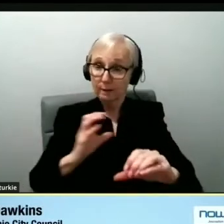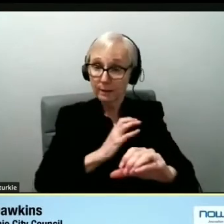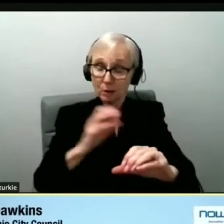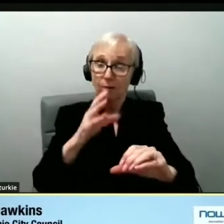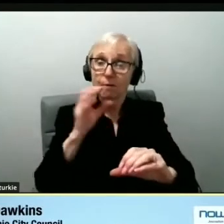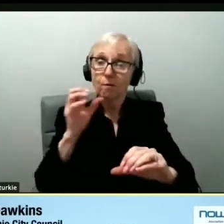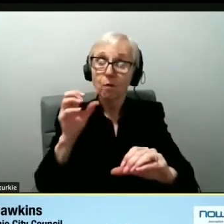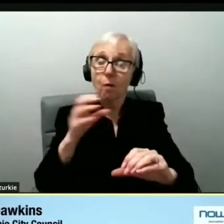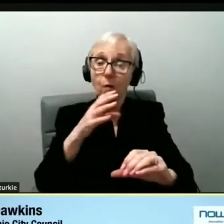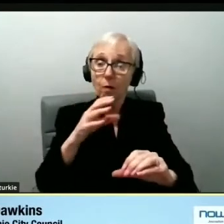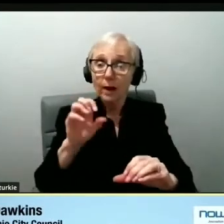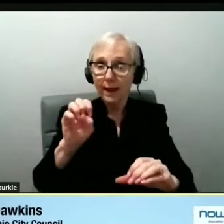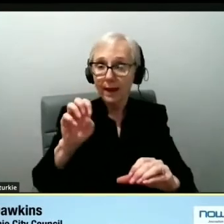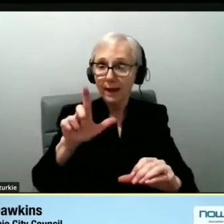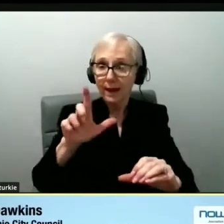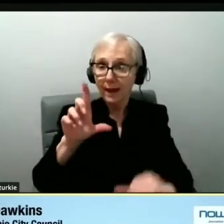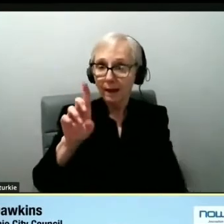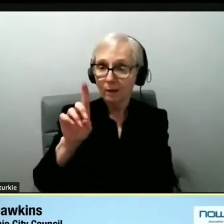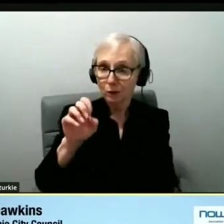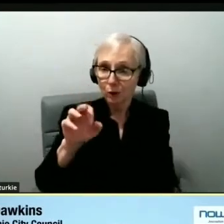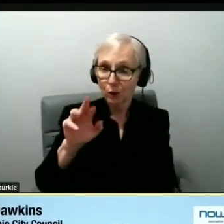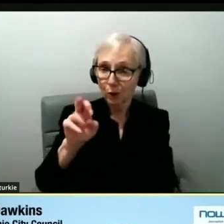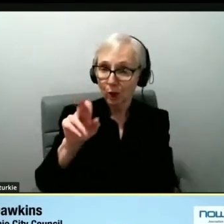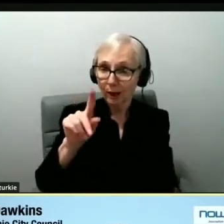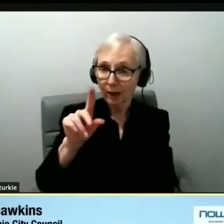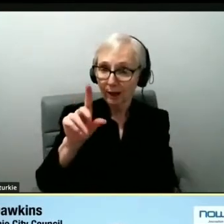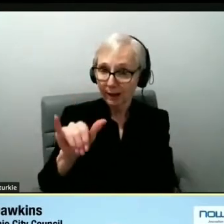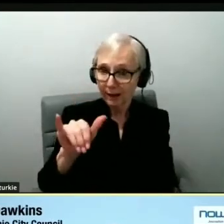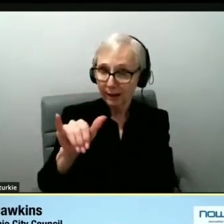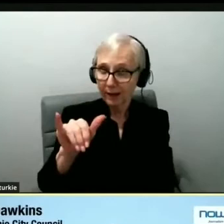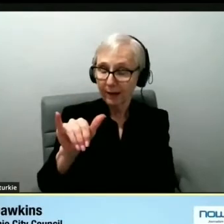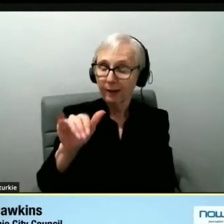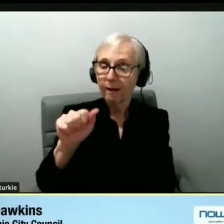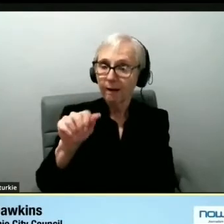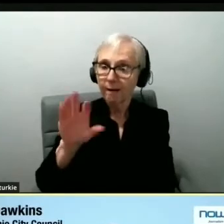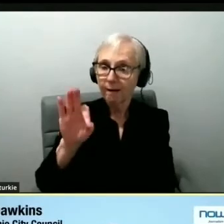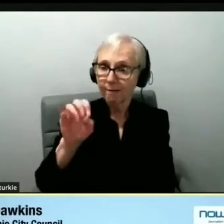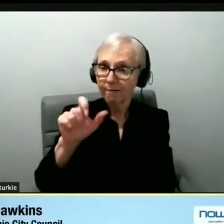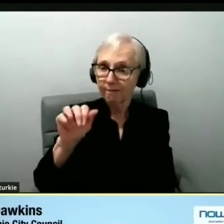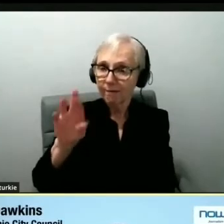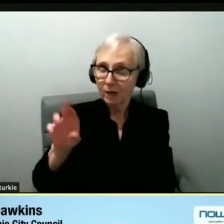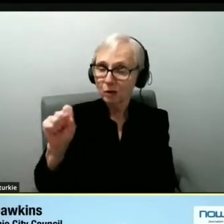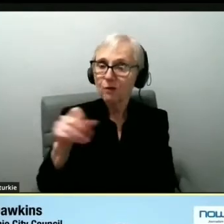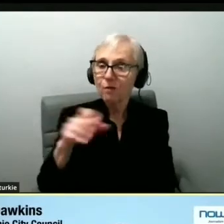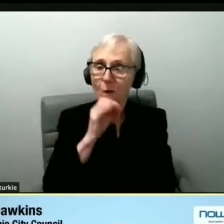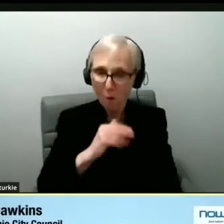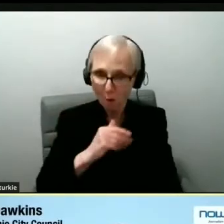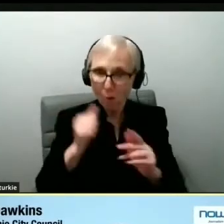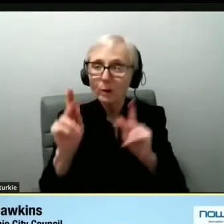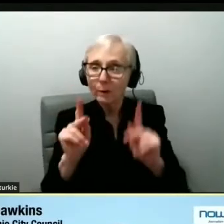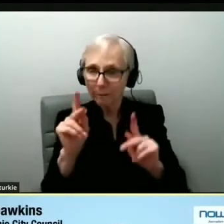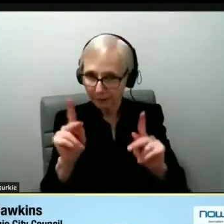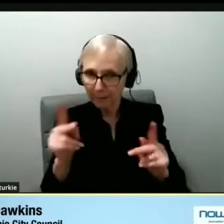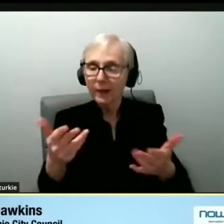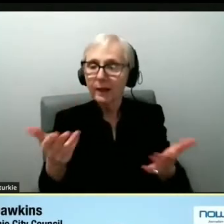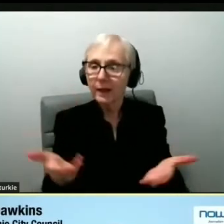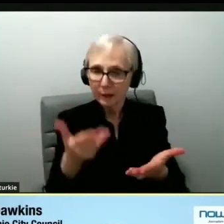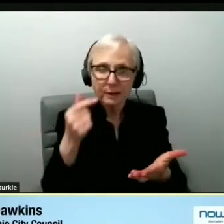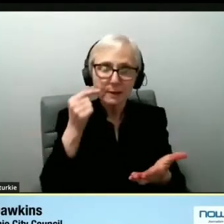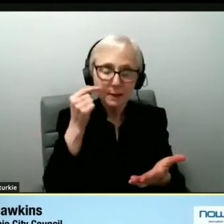Affairs, which was a commission for elderly people in this city of San